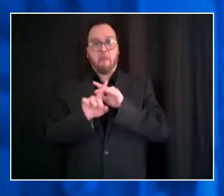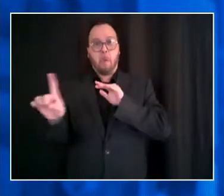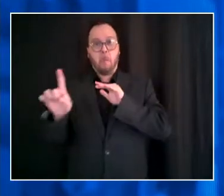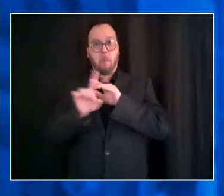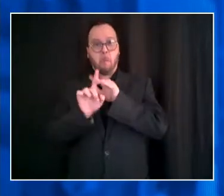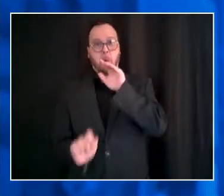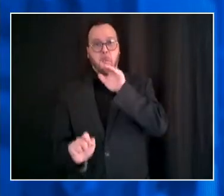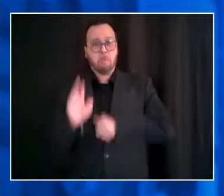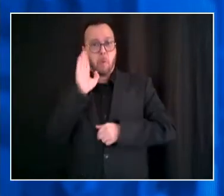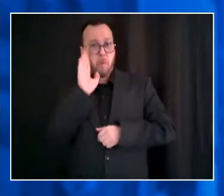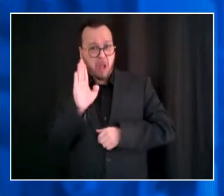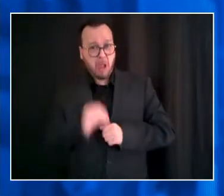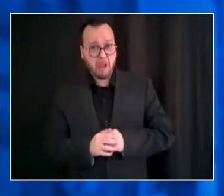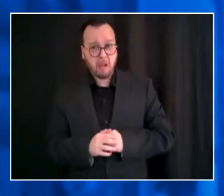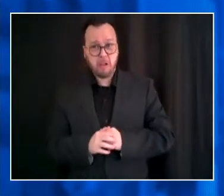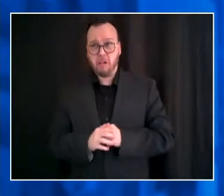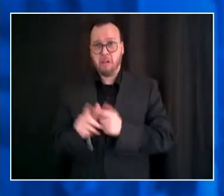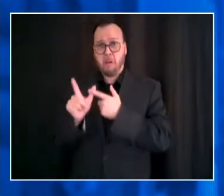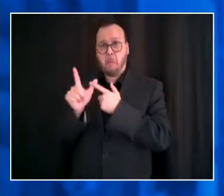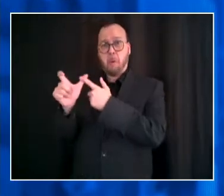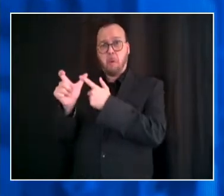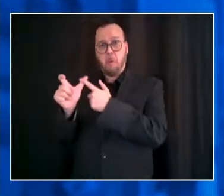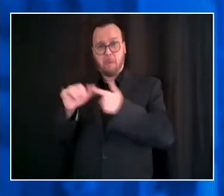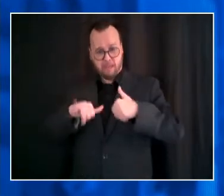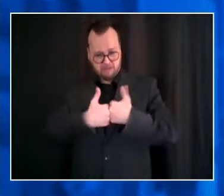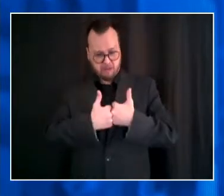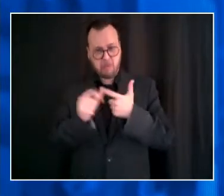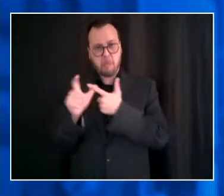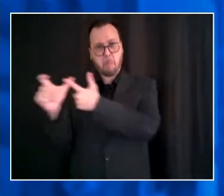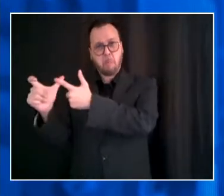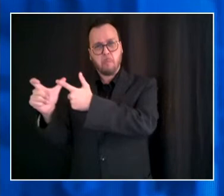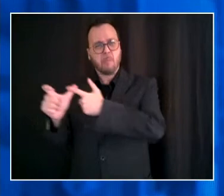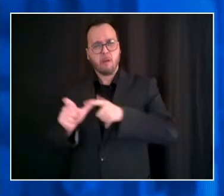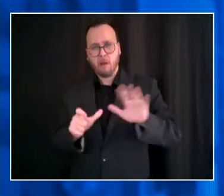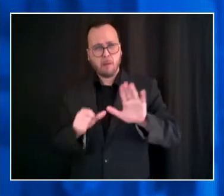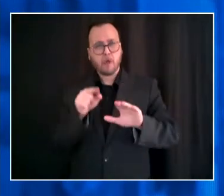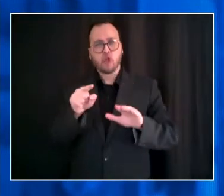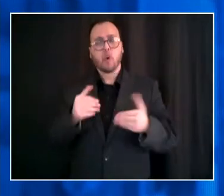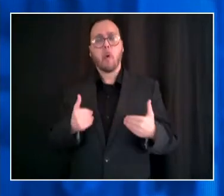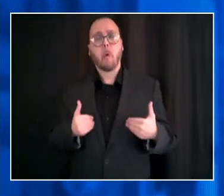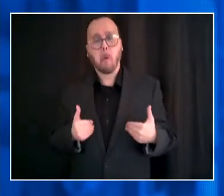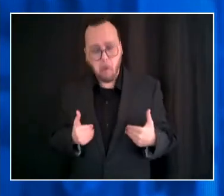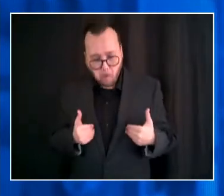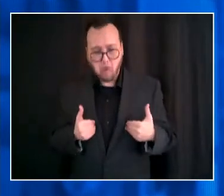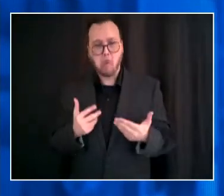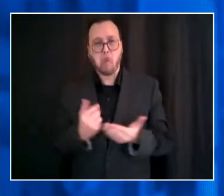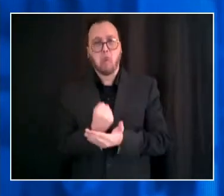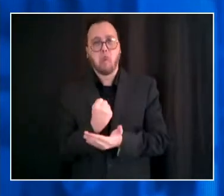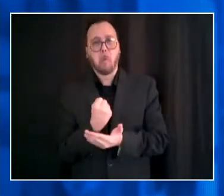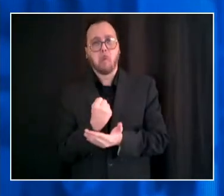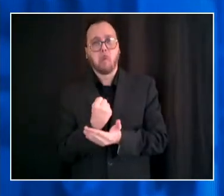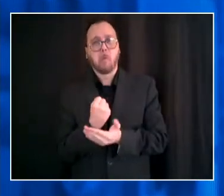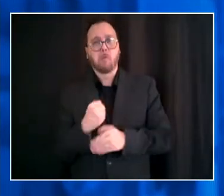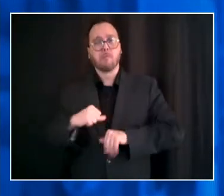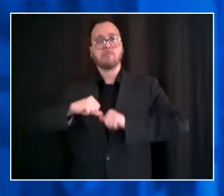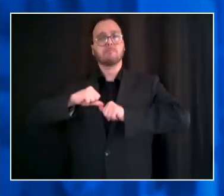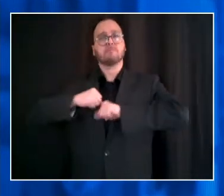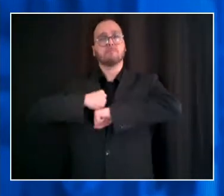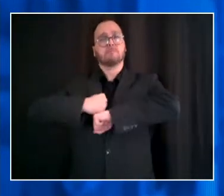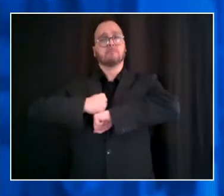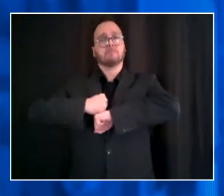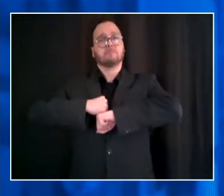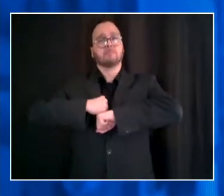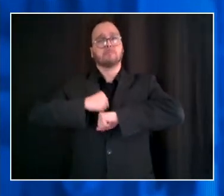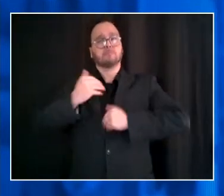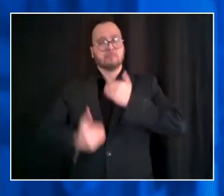would have run from the challenges, you leaned into it. You stood tall. You sent messages